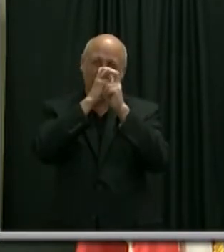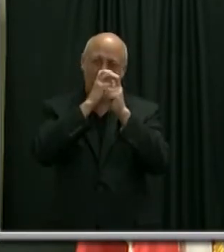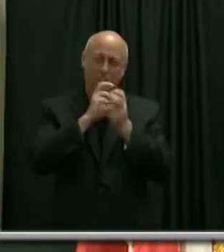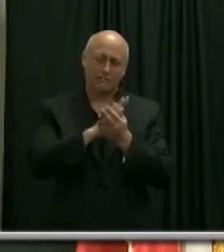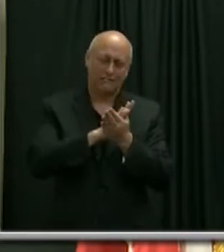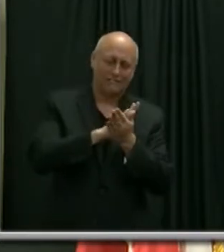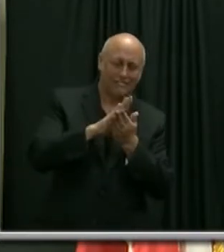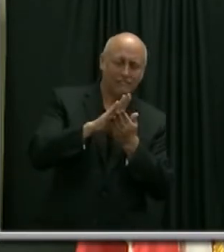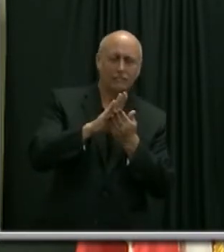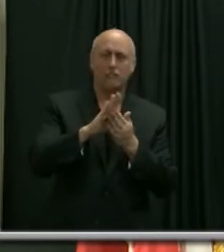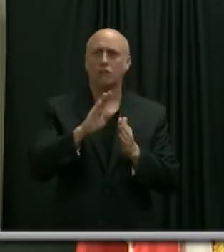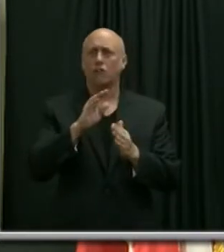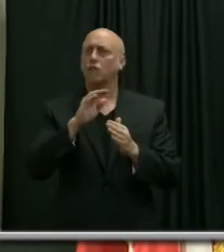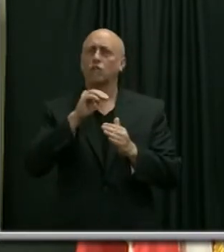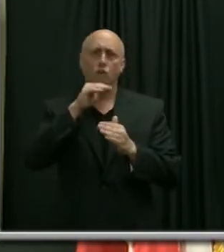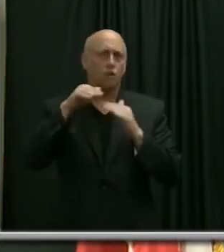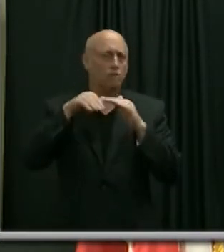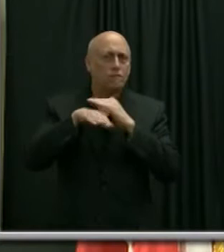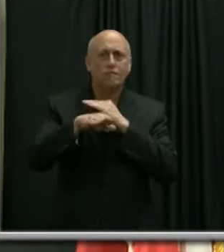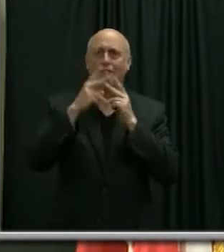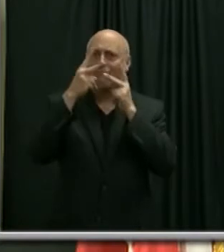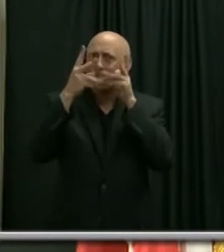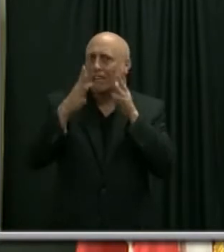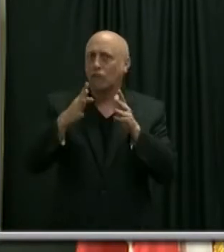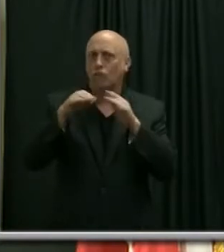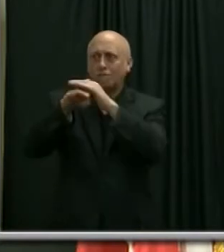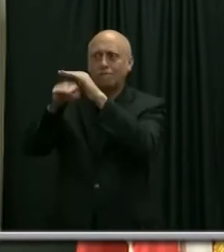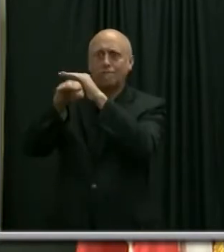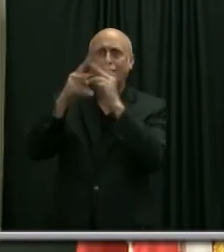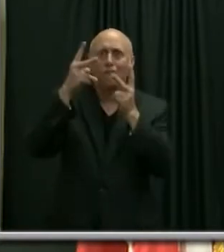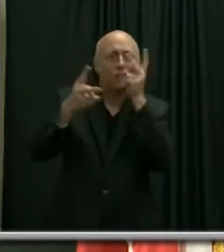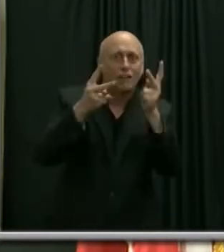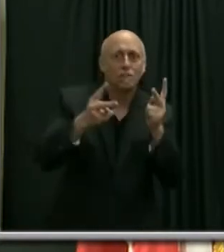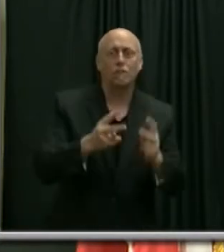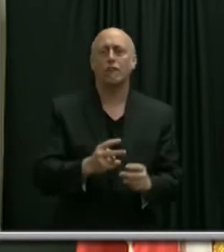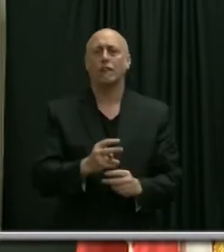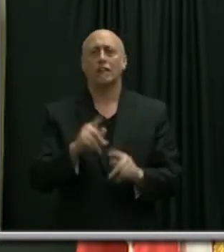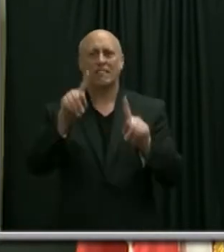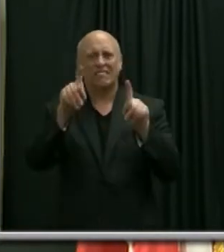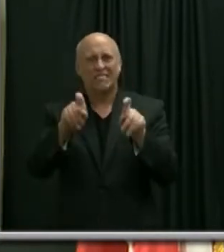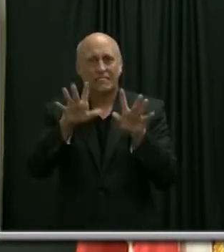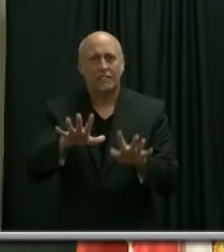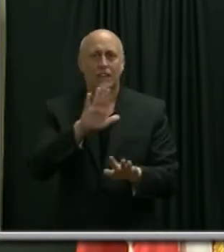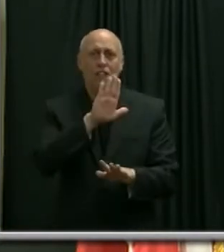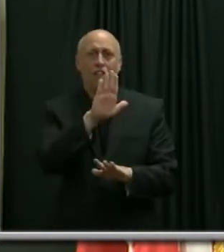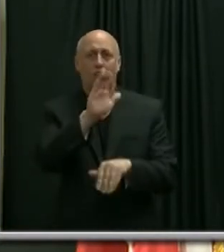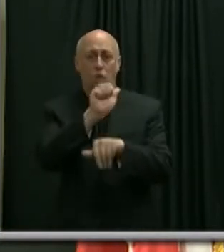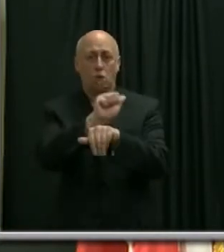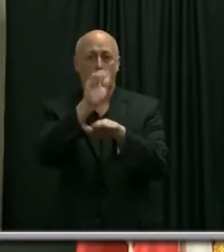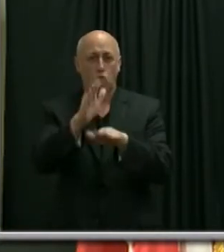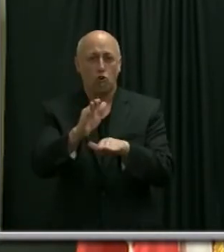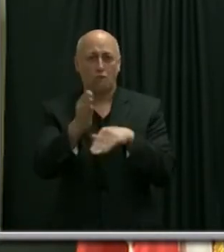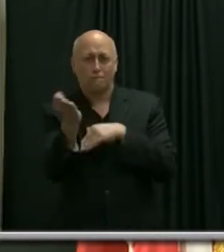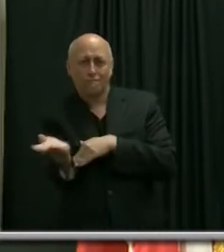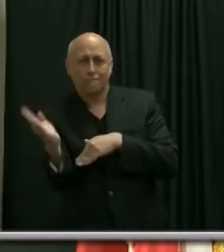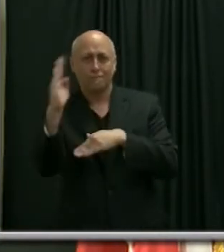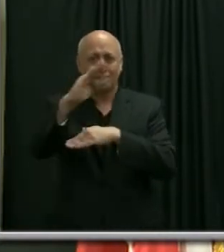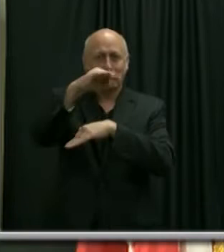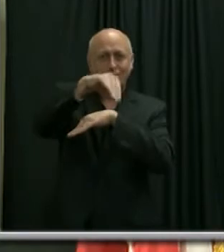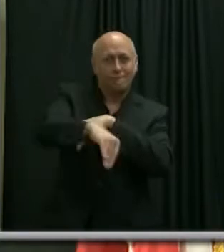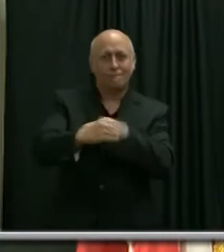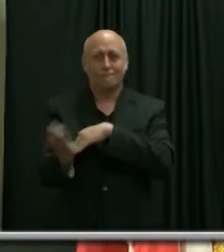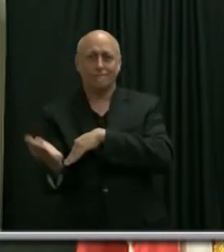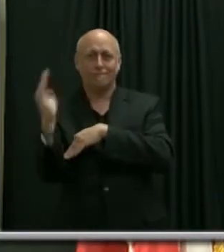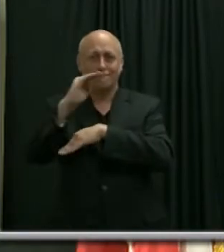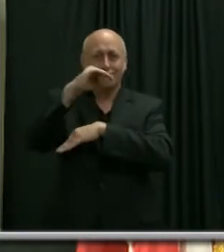to restrict visitors, to test all of their employees on every shift, and to